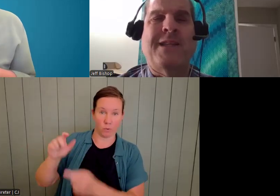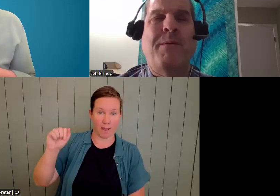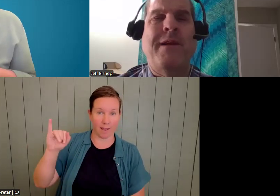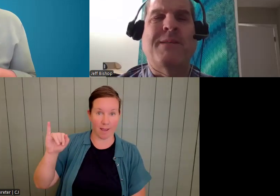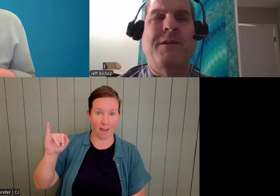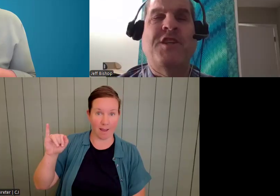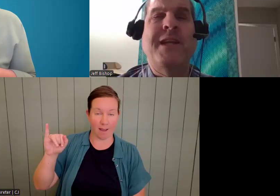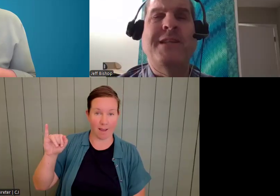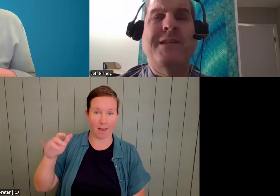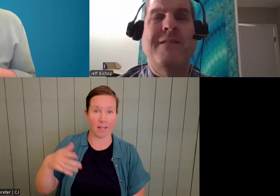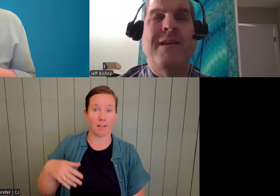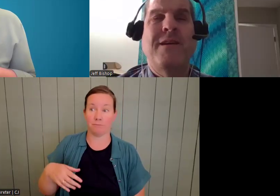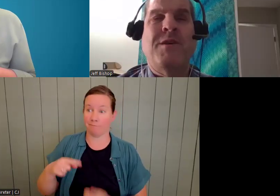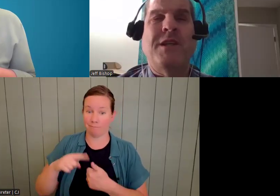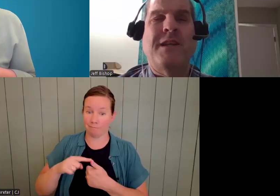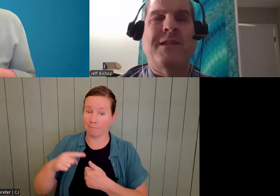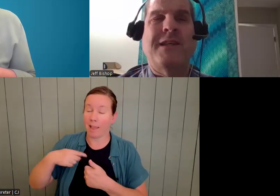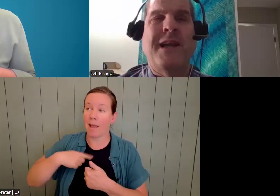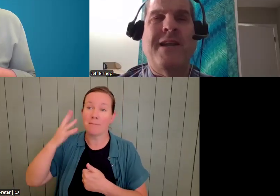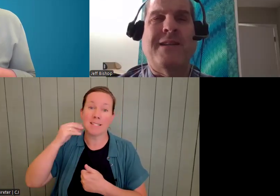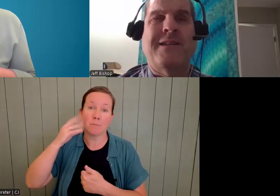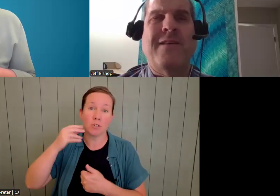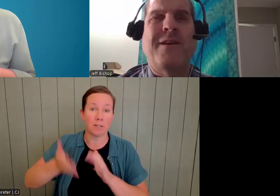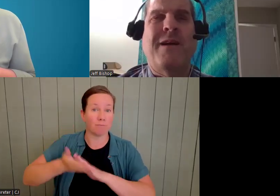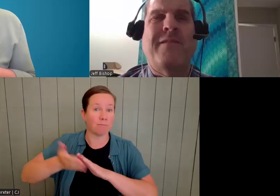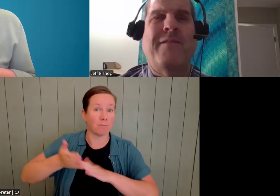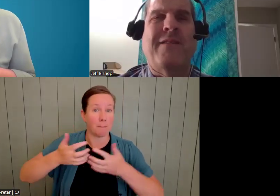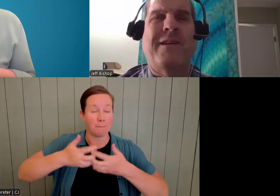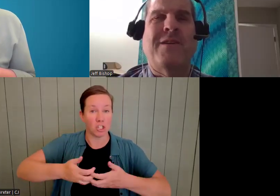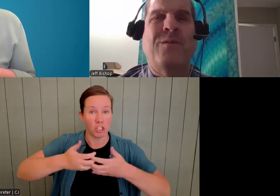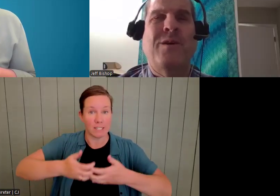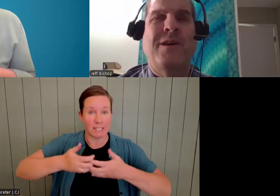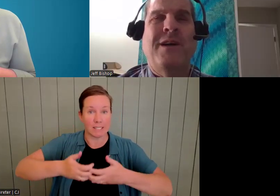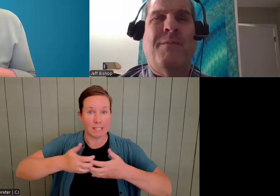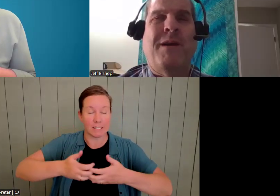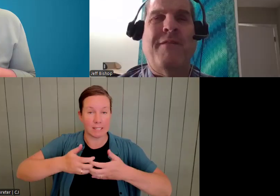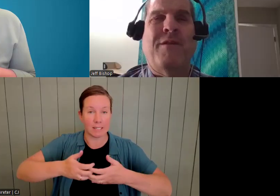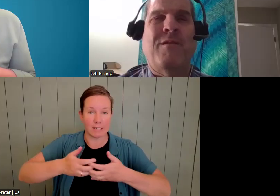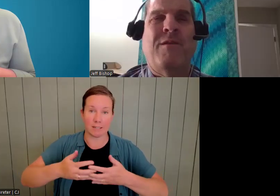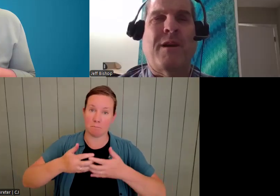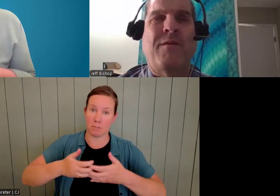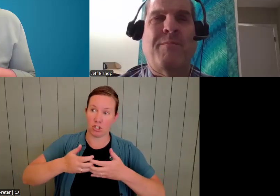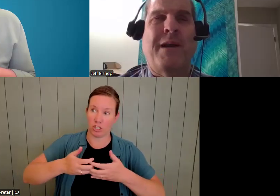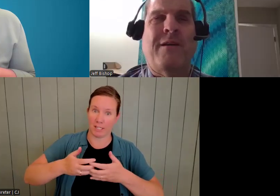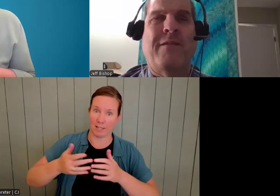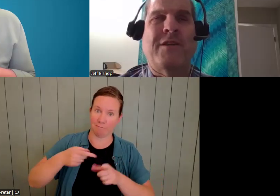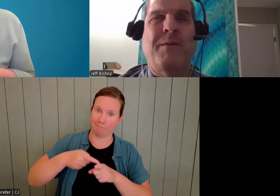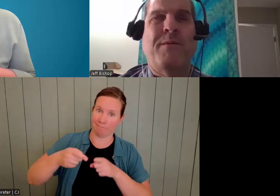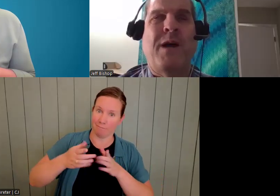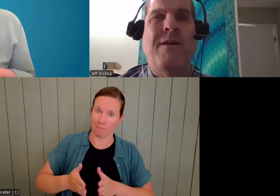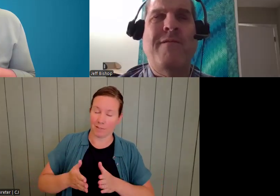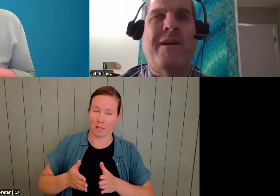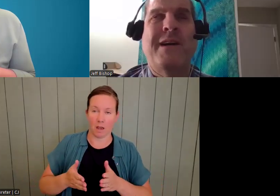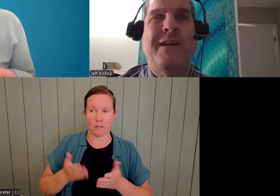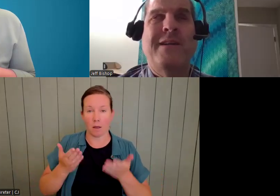an experienced machinist, which is not necessarily relevant to applying for a role working with blind or low vision